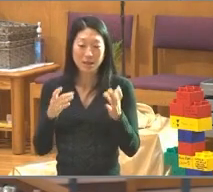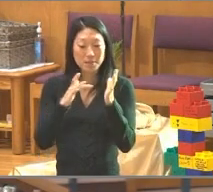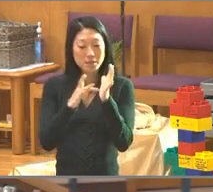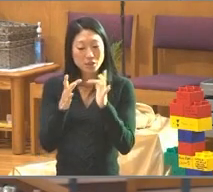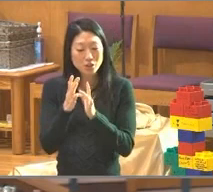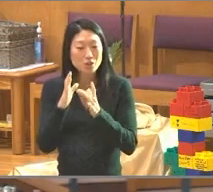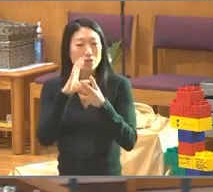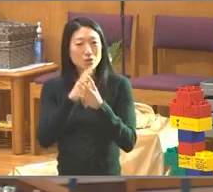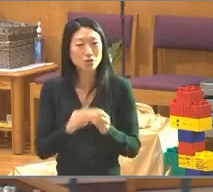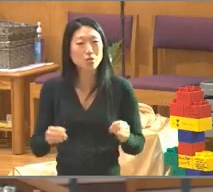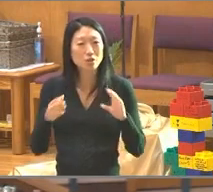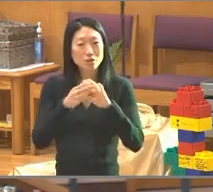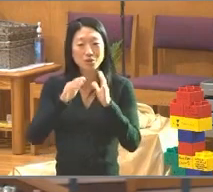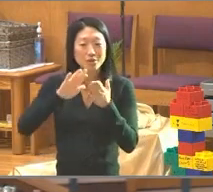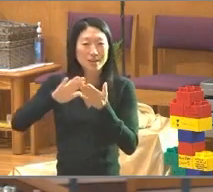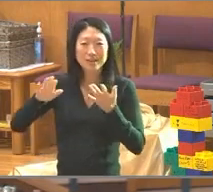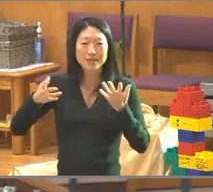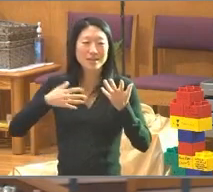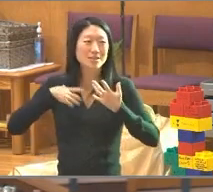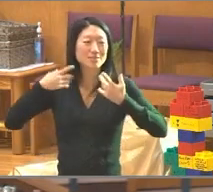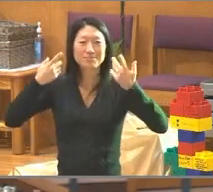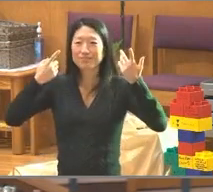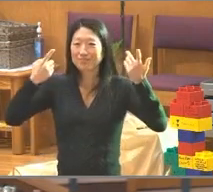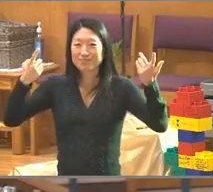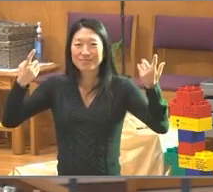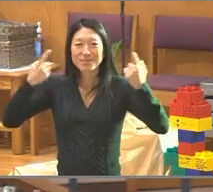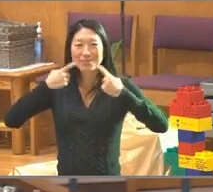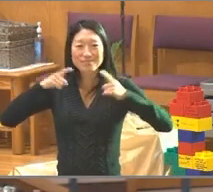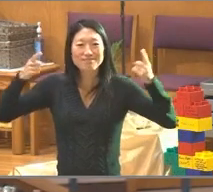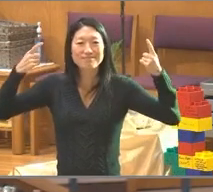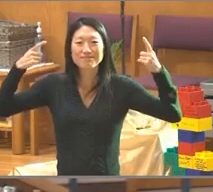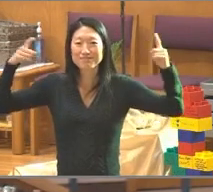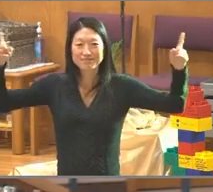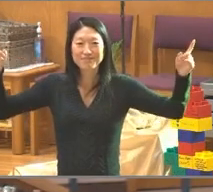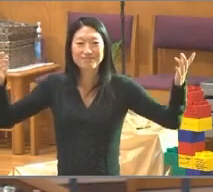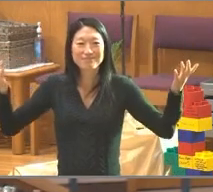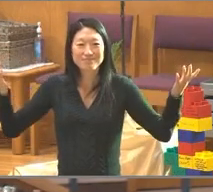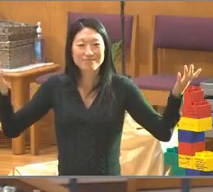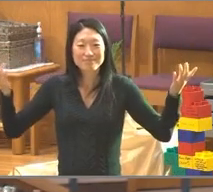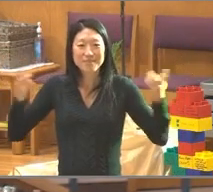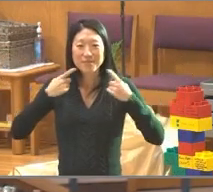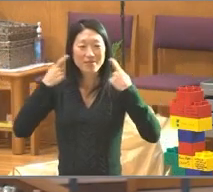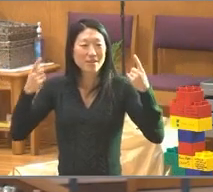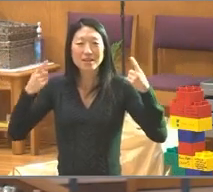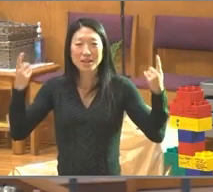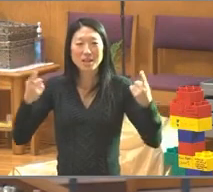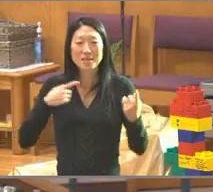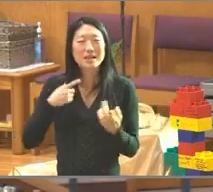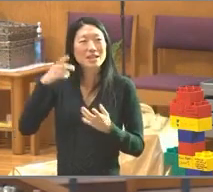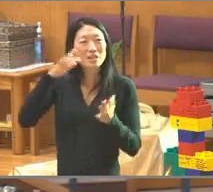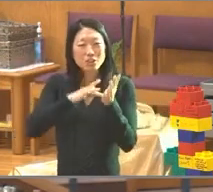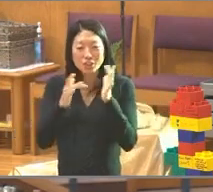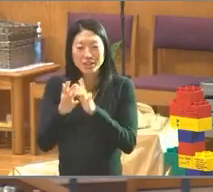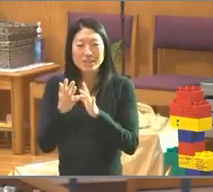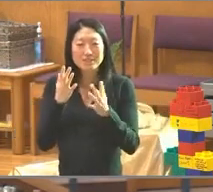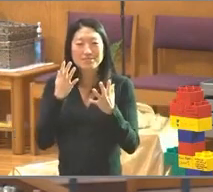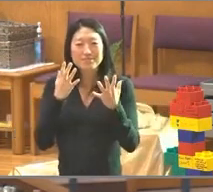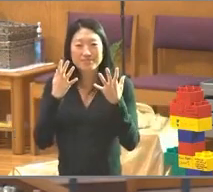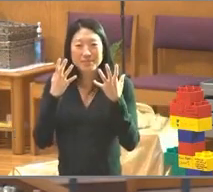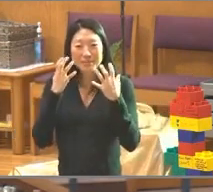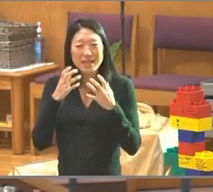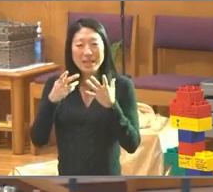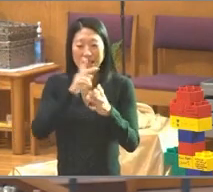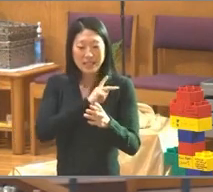of forgiveness are legendary, and we just spent an entire year going through them. Jesus spent much of his ministry describing the kingdom of God as